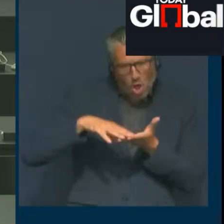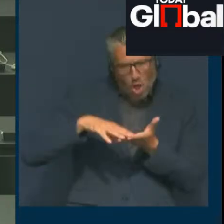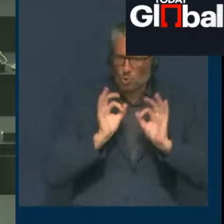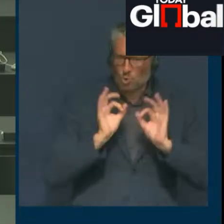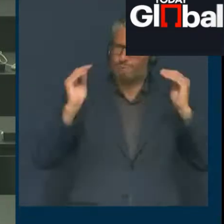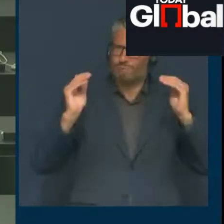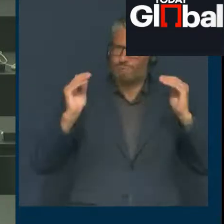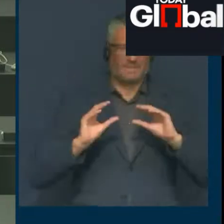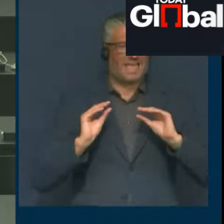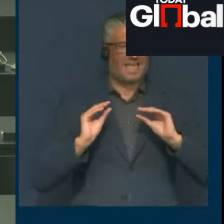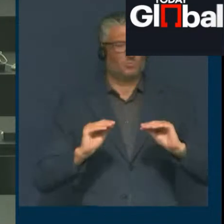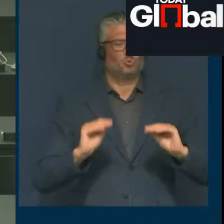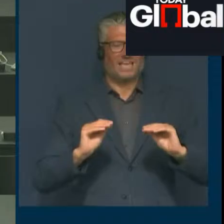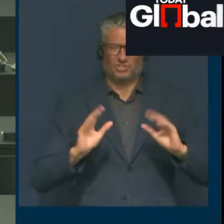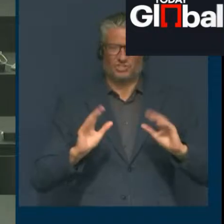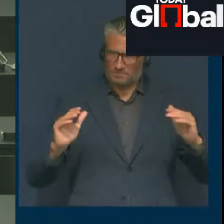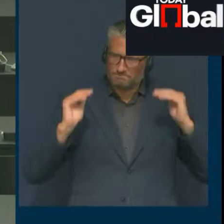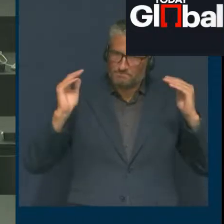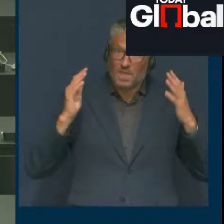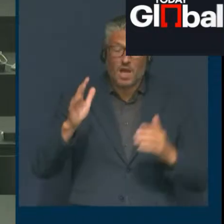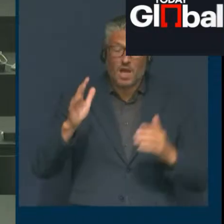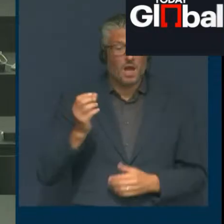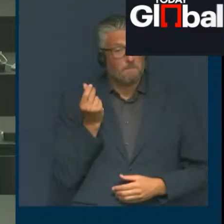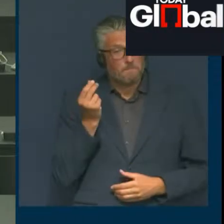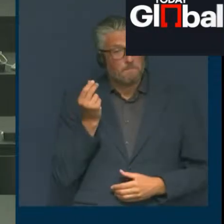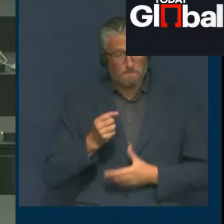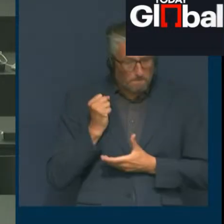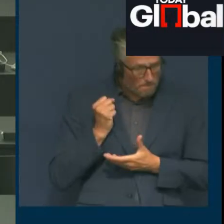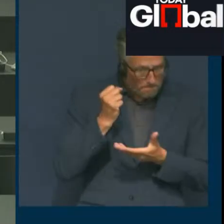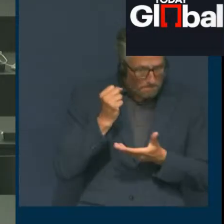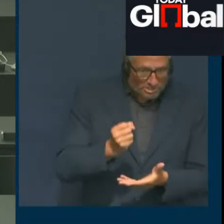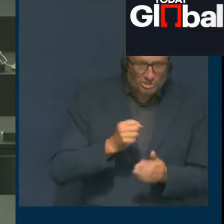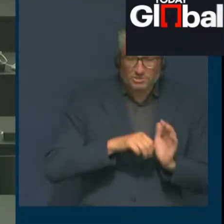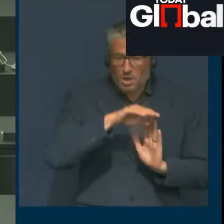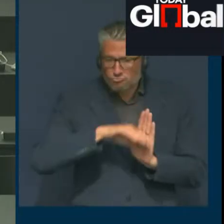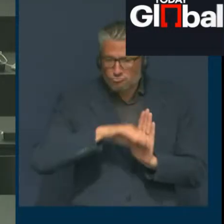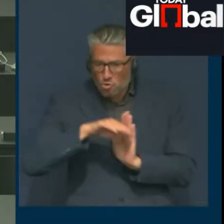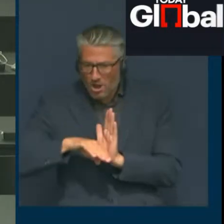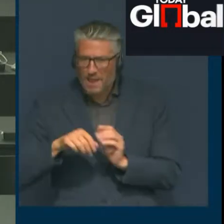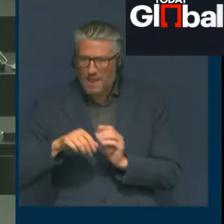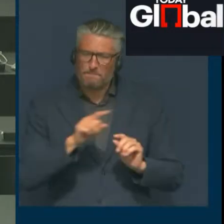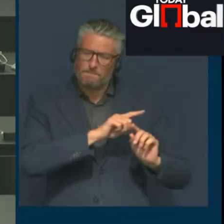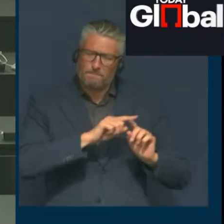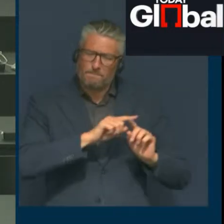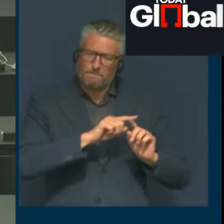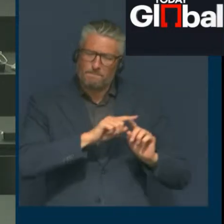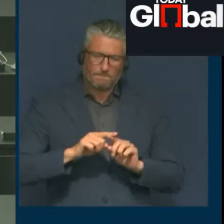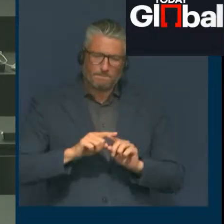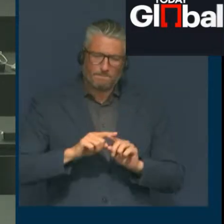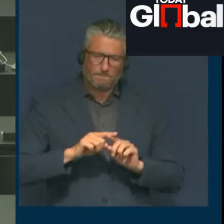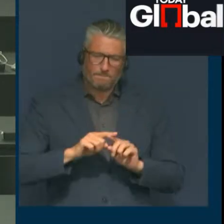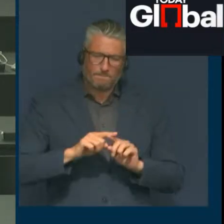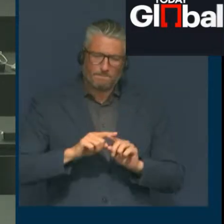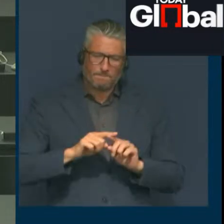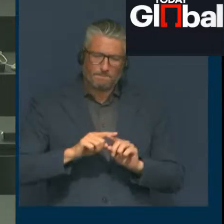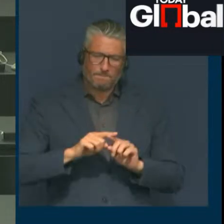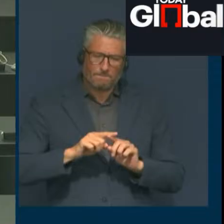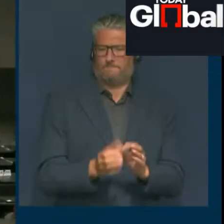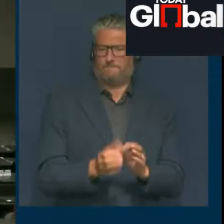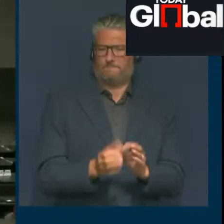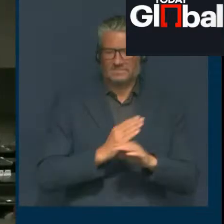Regarding budgets, the programs and initiatives related to persons with disabilities.